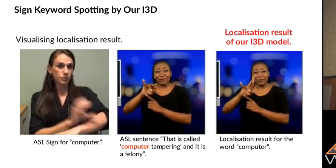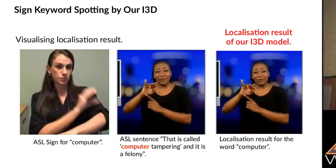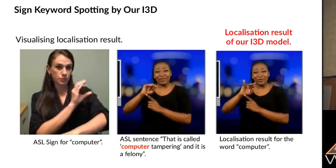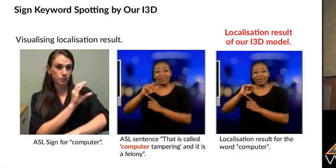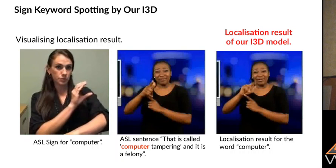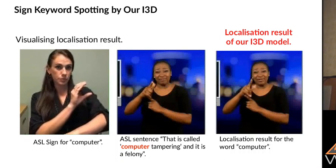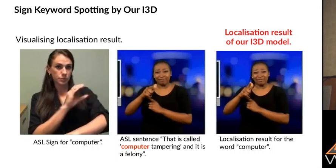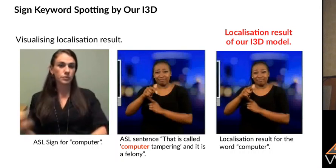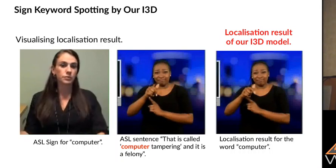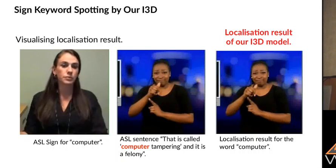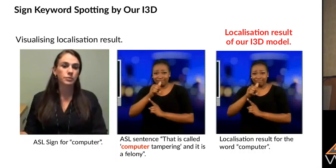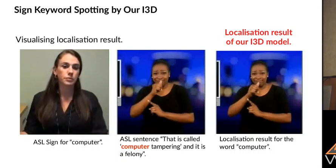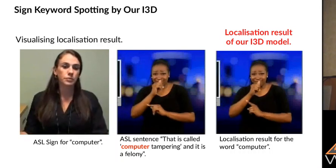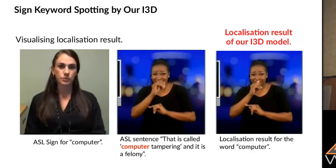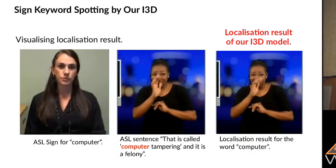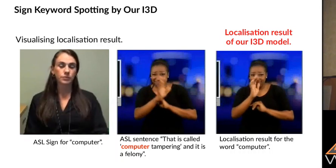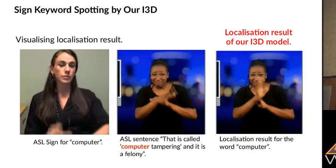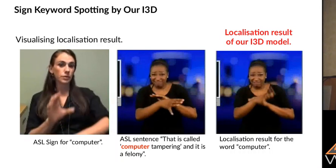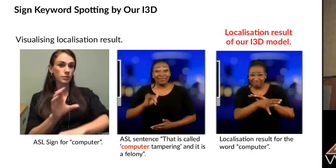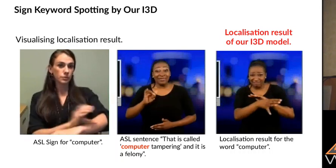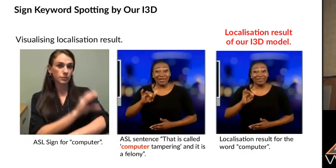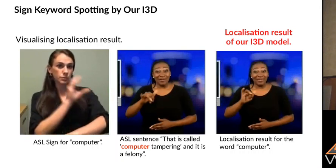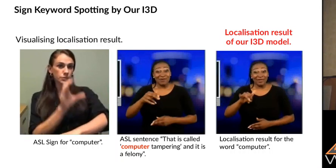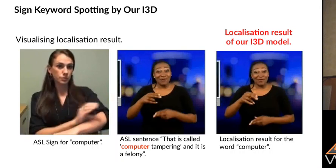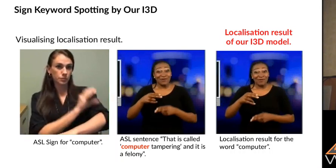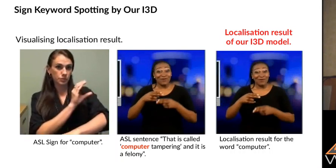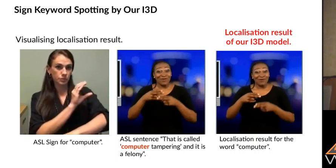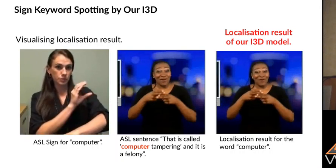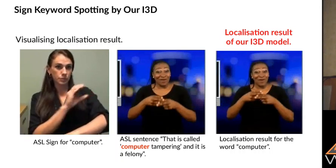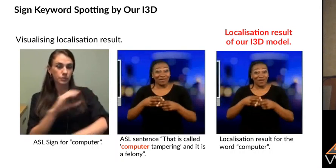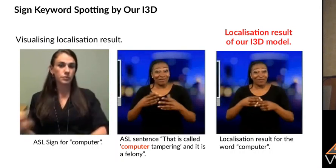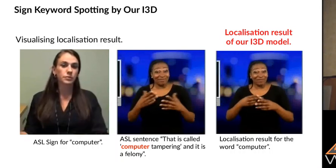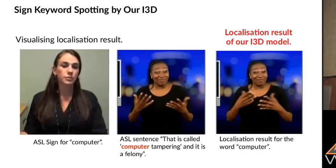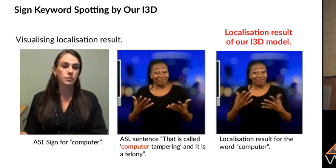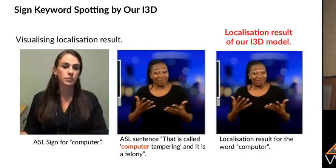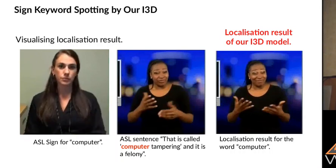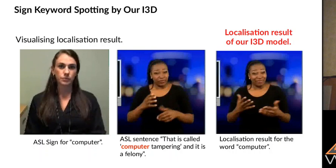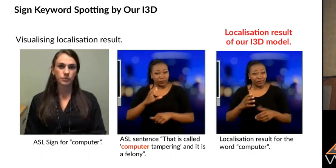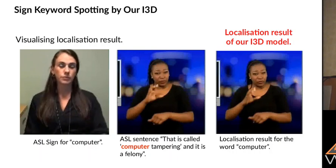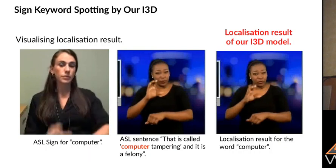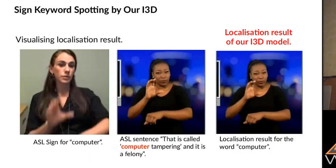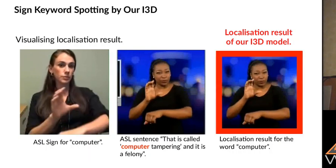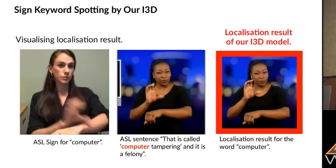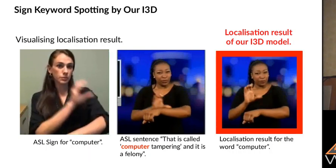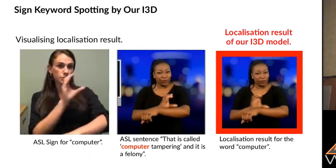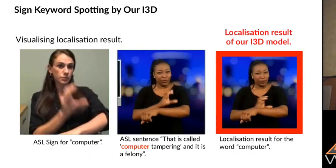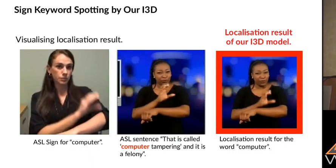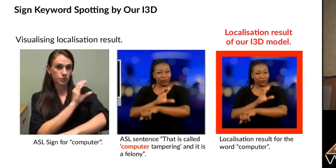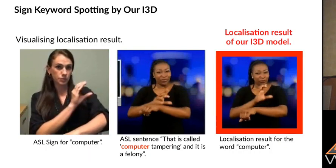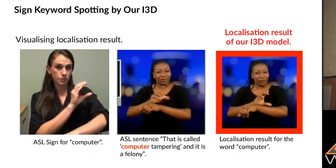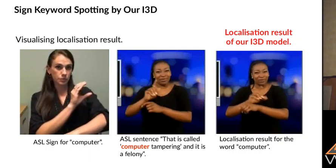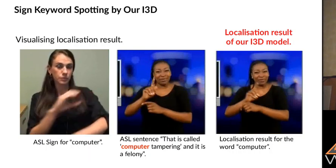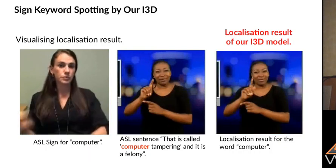is that is called computer tampering and that is a felony. Localization results is shown